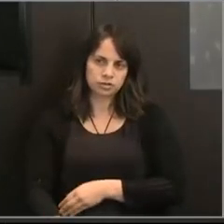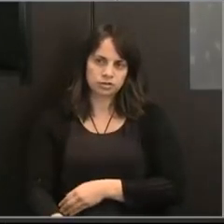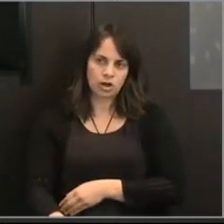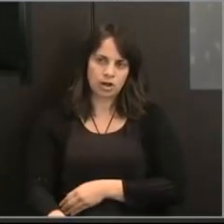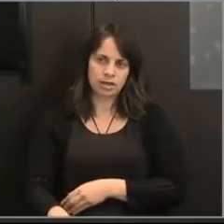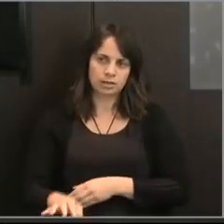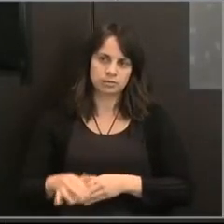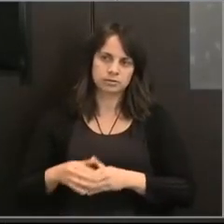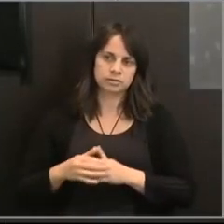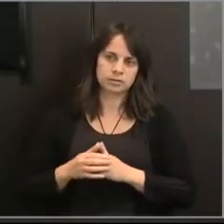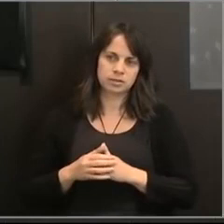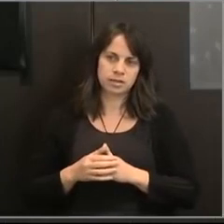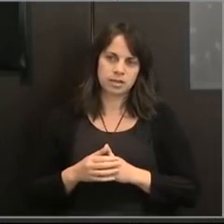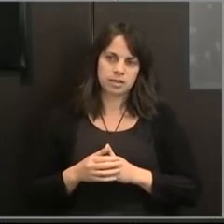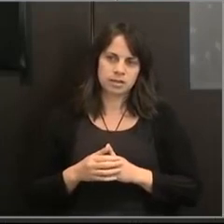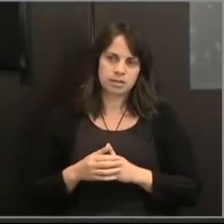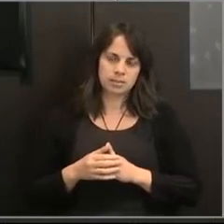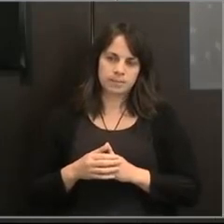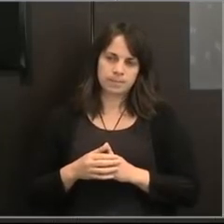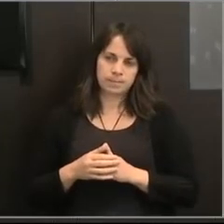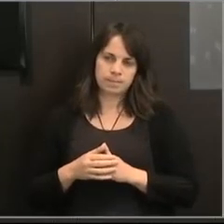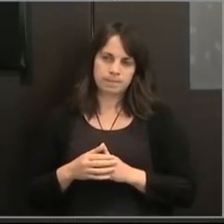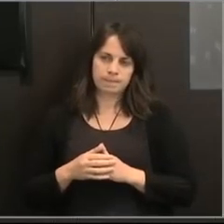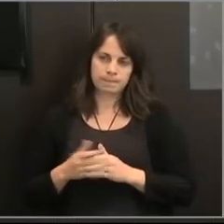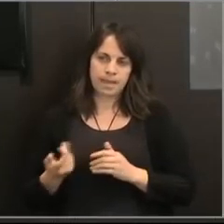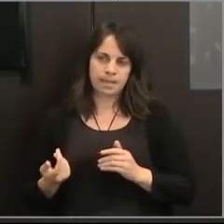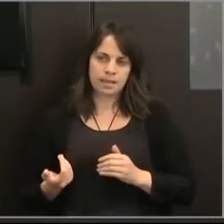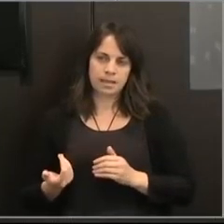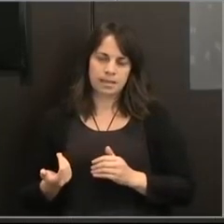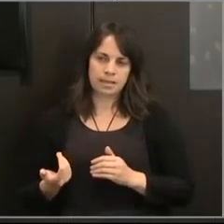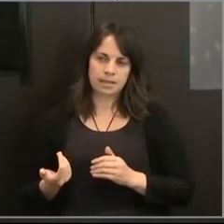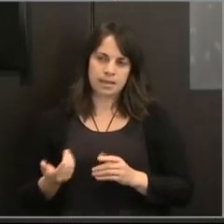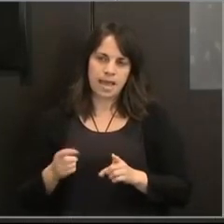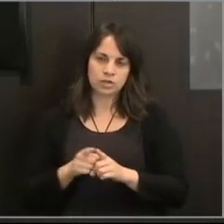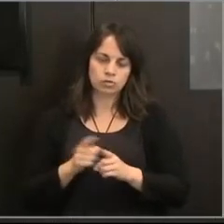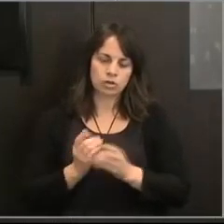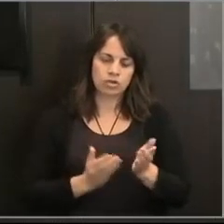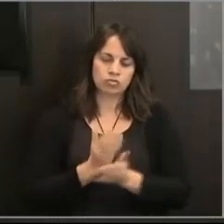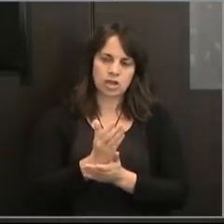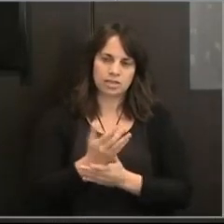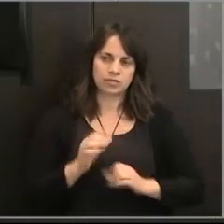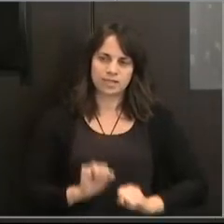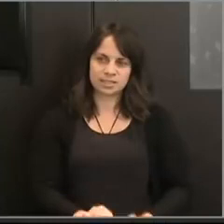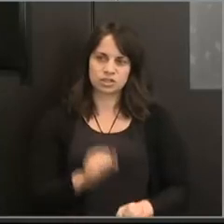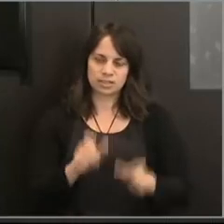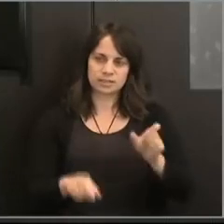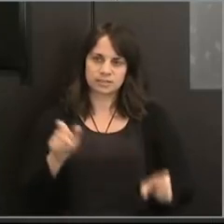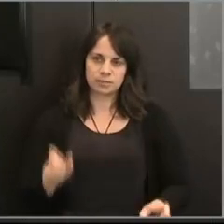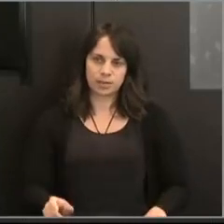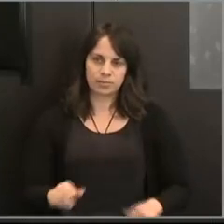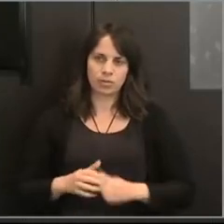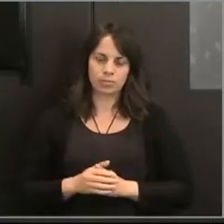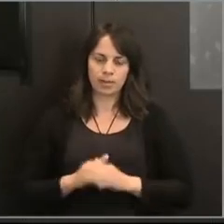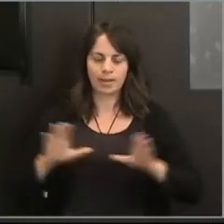individual, and the United Nations Declaration on the Rights of Indigenous People, with more of a collective